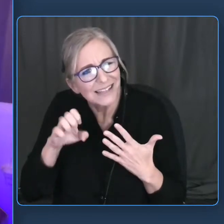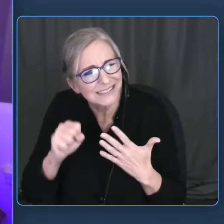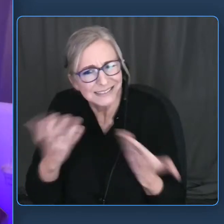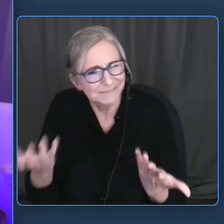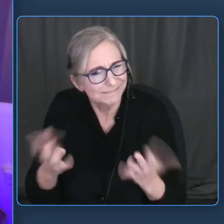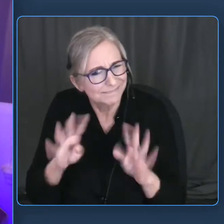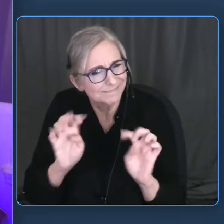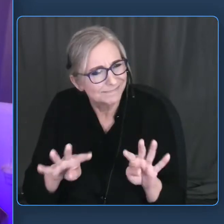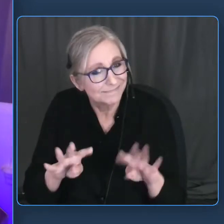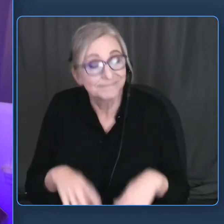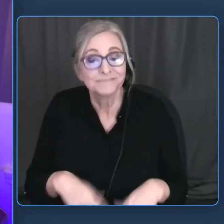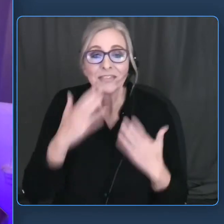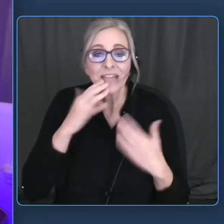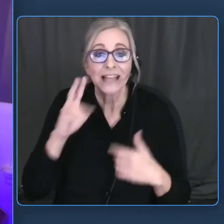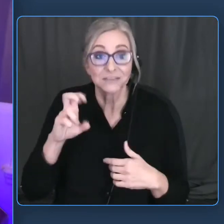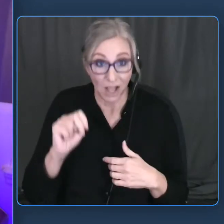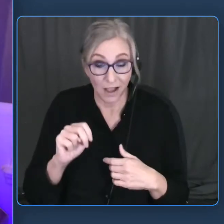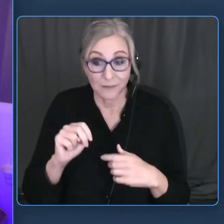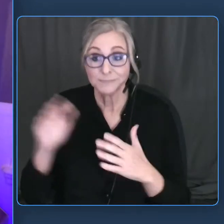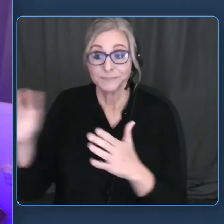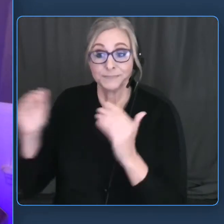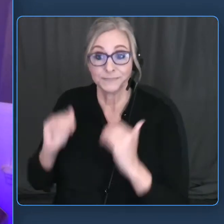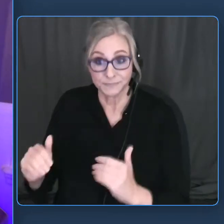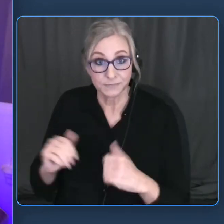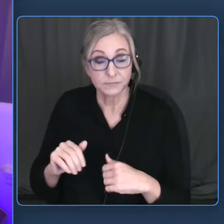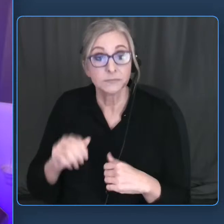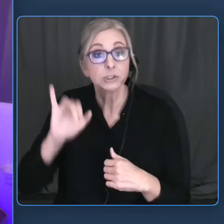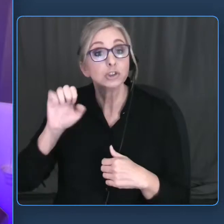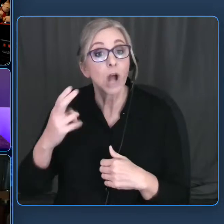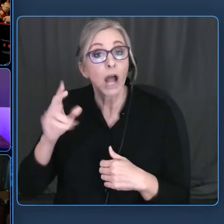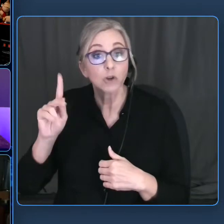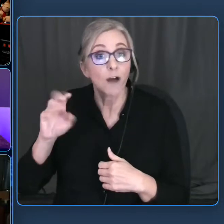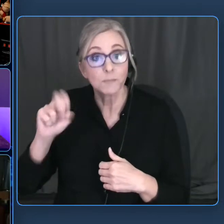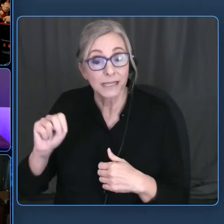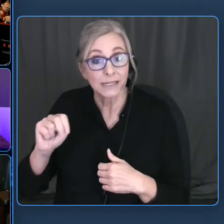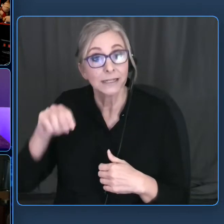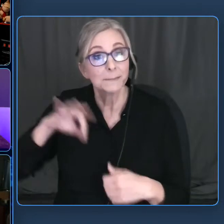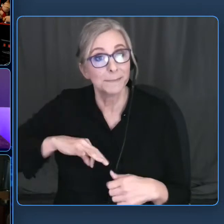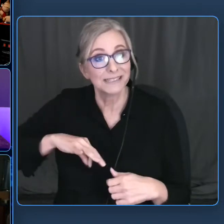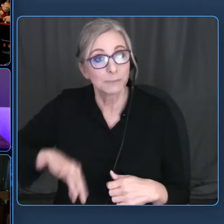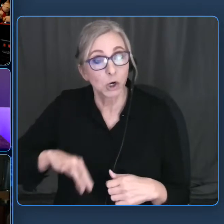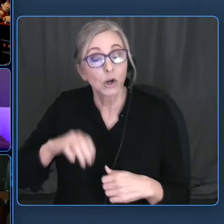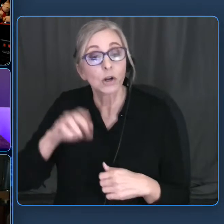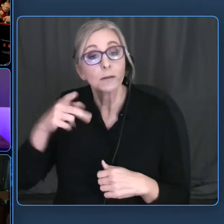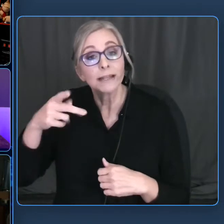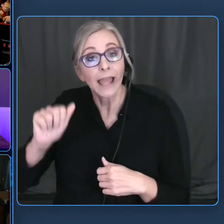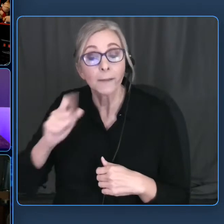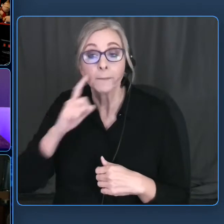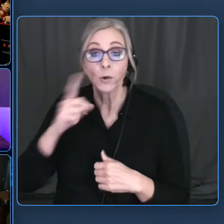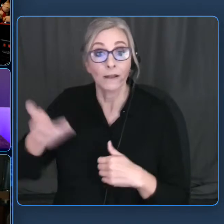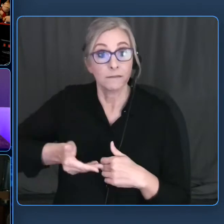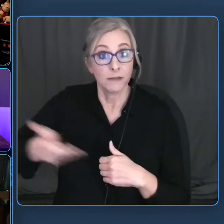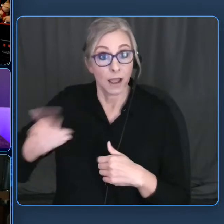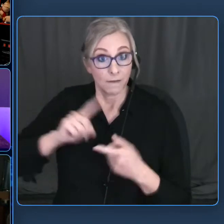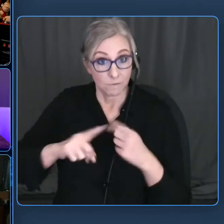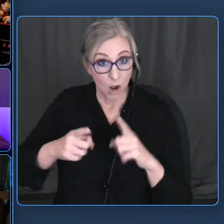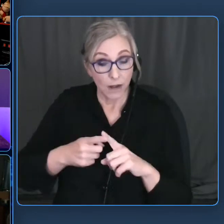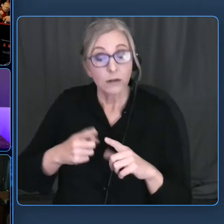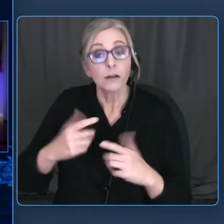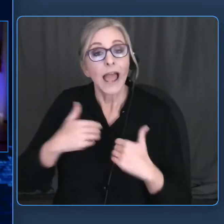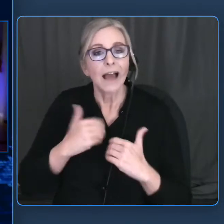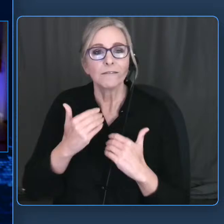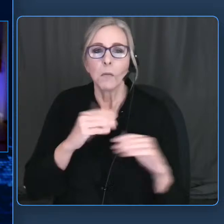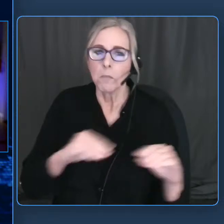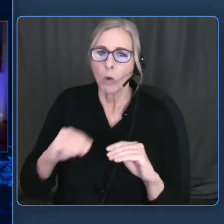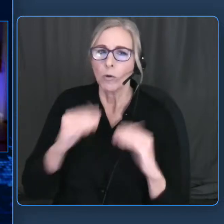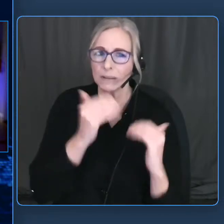Great. Thanks, Vaughn. Let's go ahead to the next question. It's Josh Kaufman from Pittsburgh, PA, asking, when I invite a friend with mobile